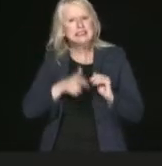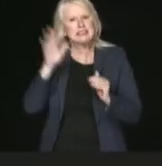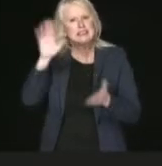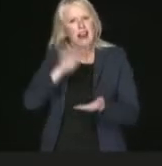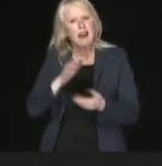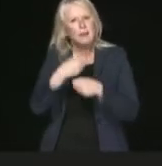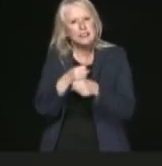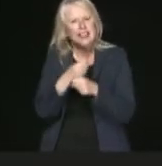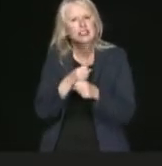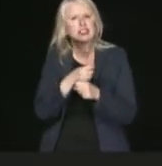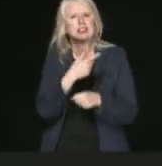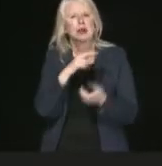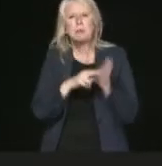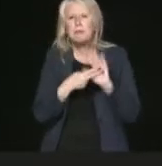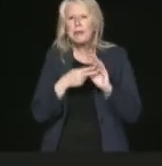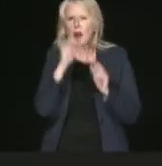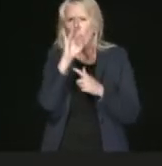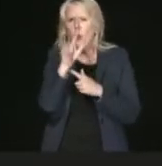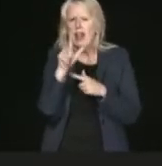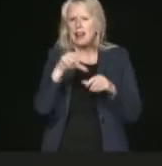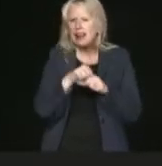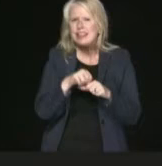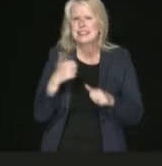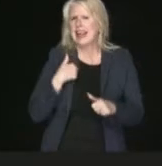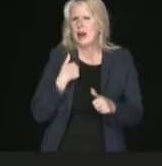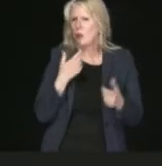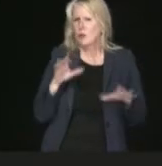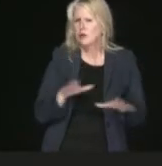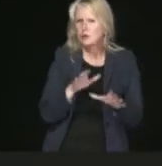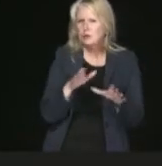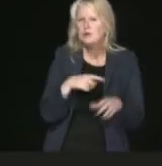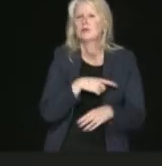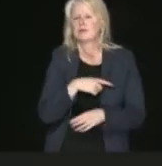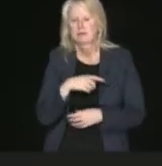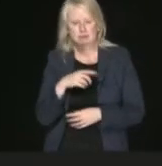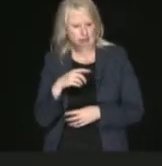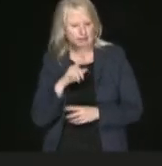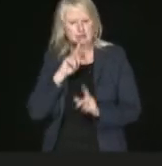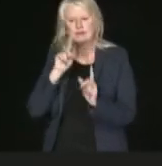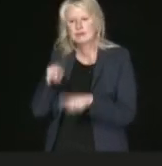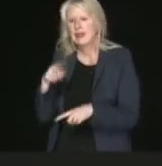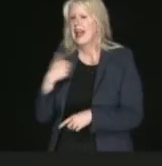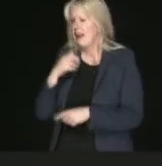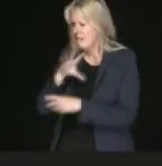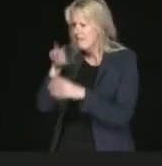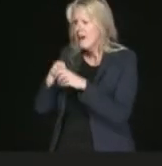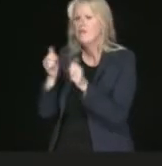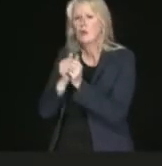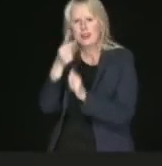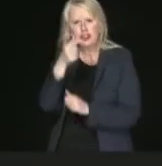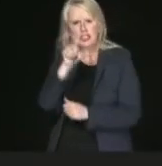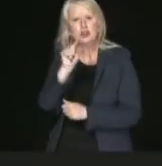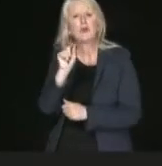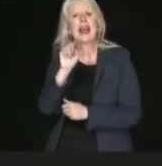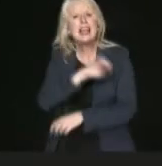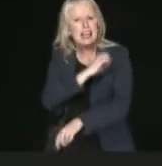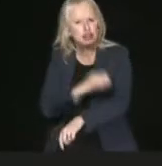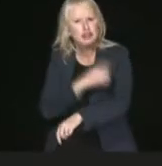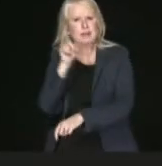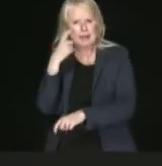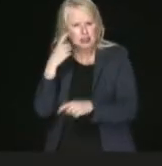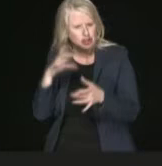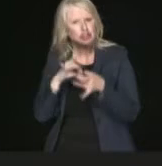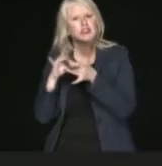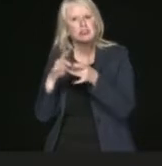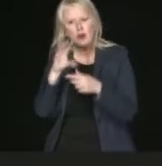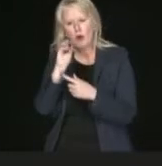doing? Canada is part of the discussion, obviously, with the G20 energy ministers.